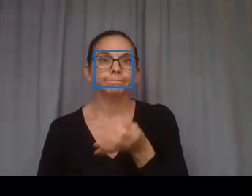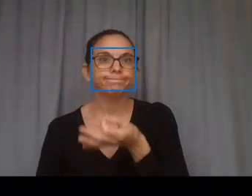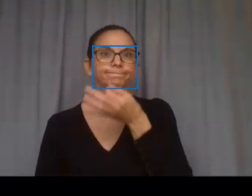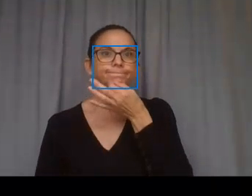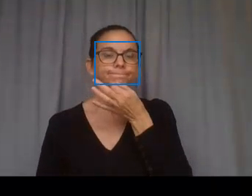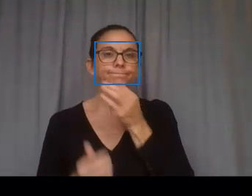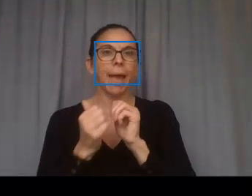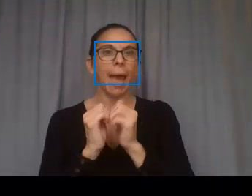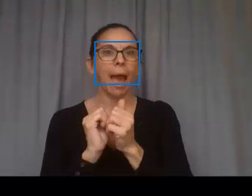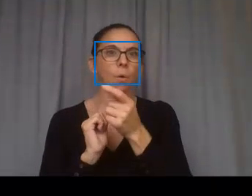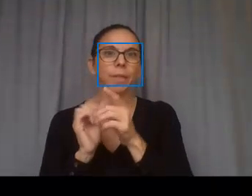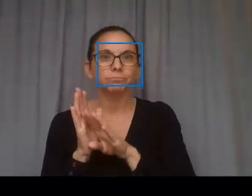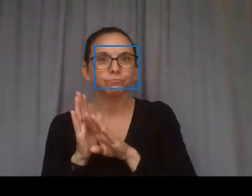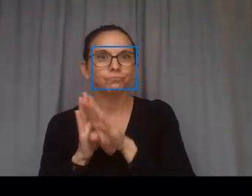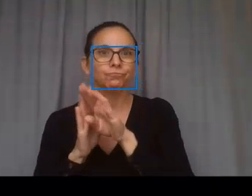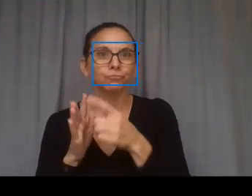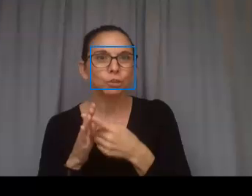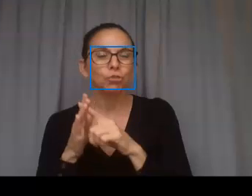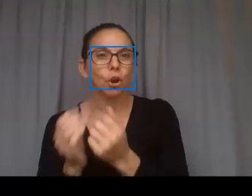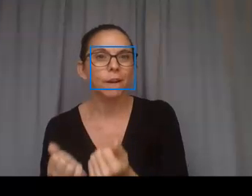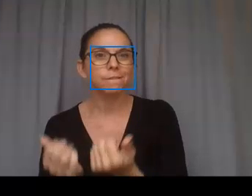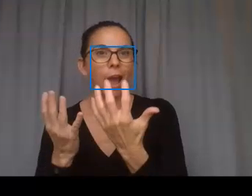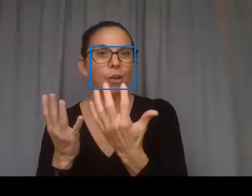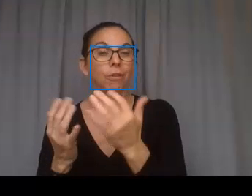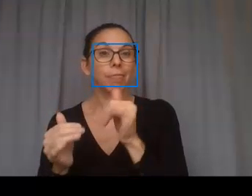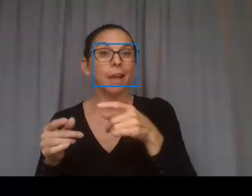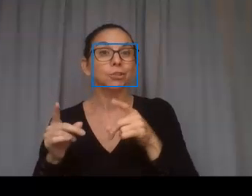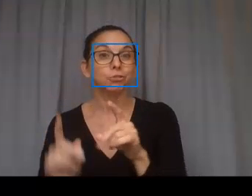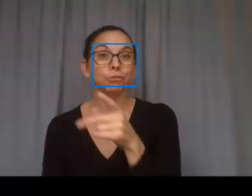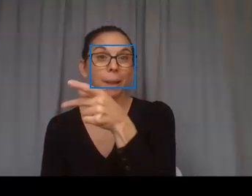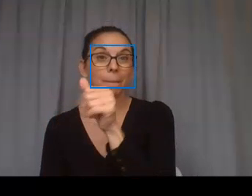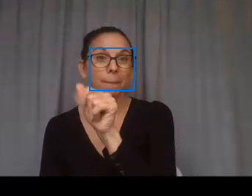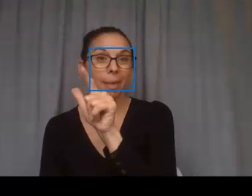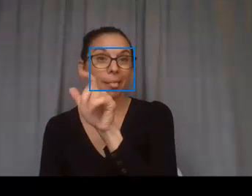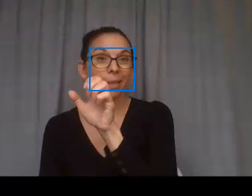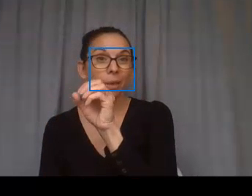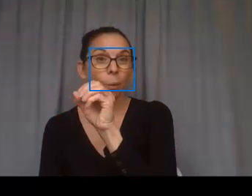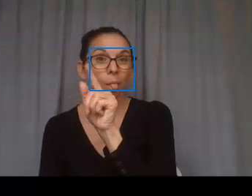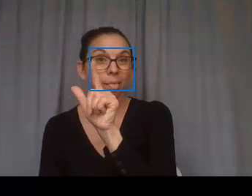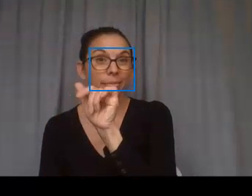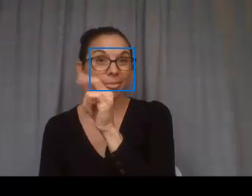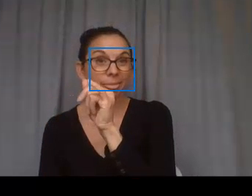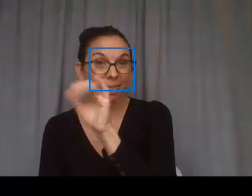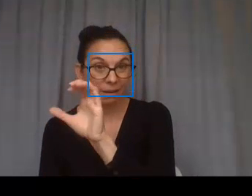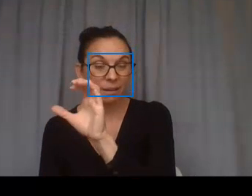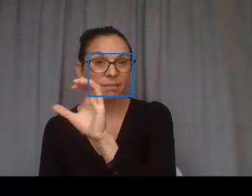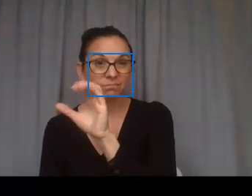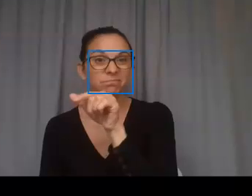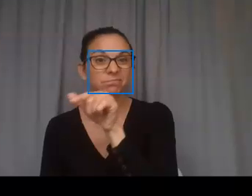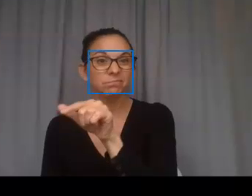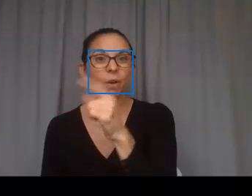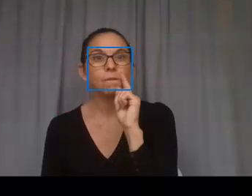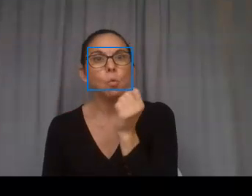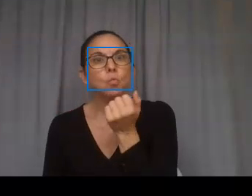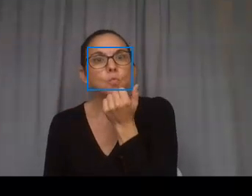the Paleolithic era. That has obvious advantages to it, whether it be warmth, etc. But eventually, their technology